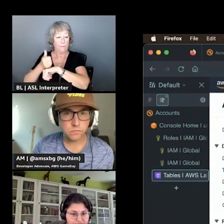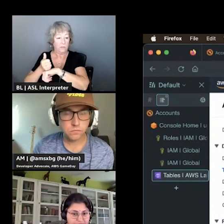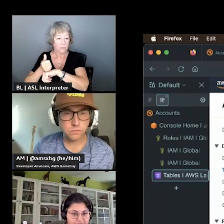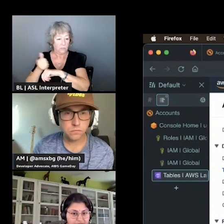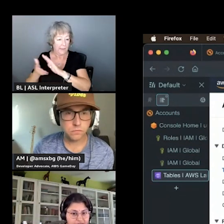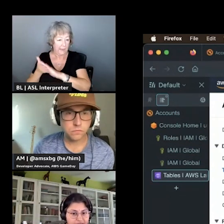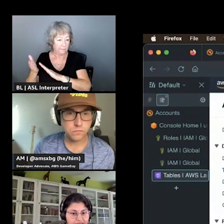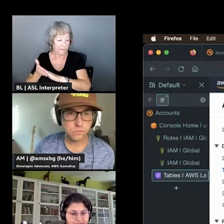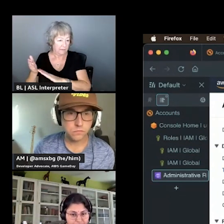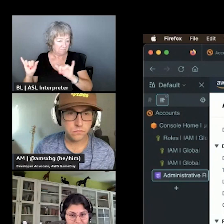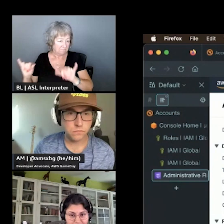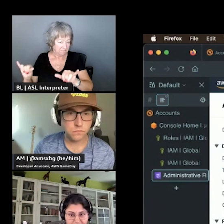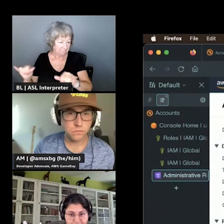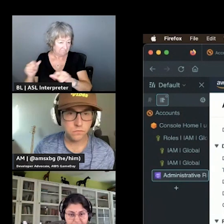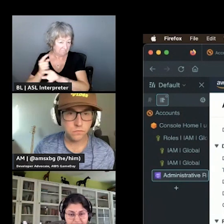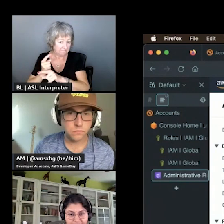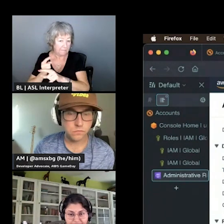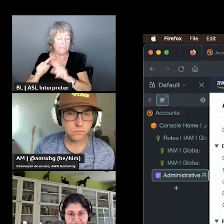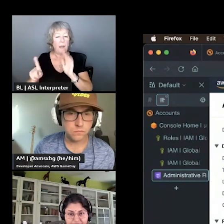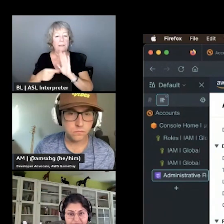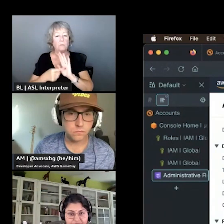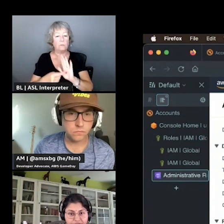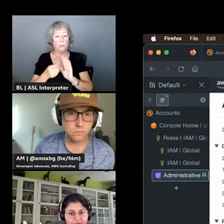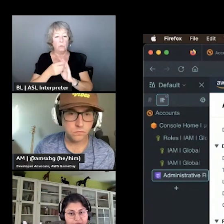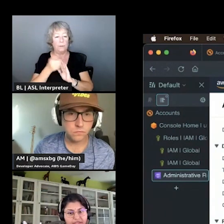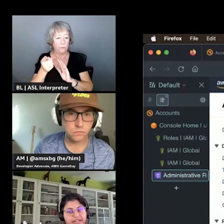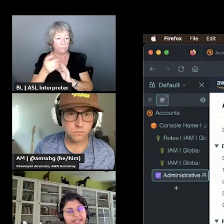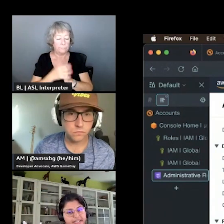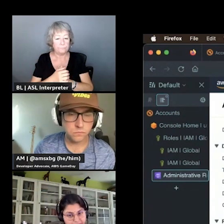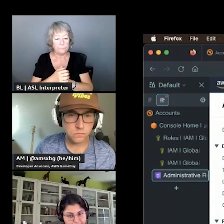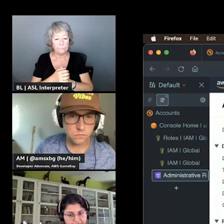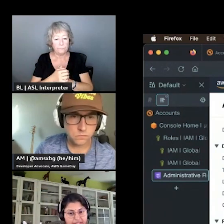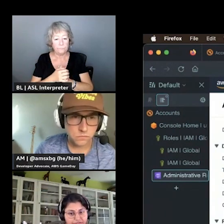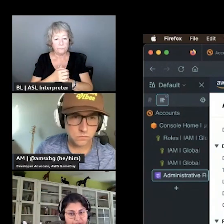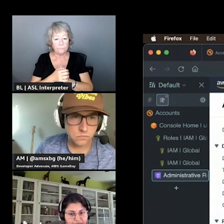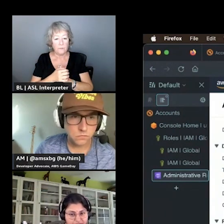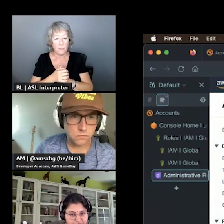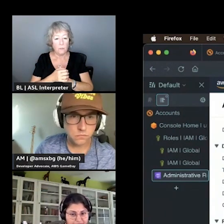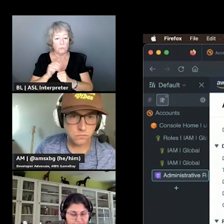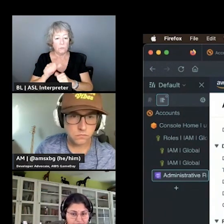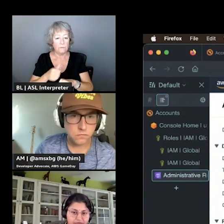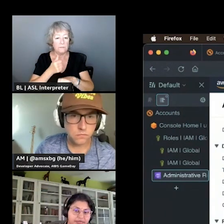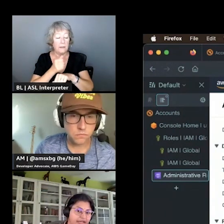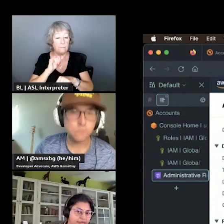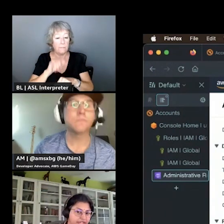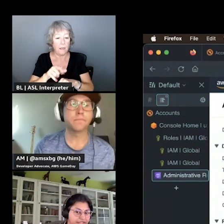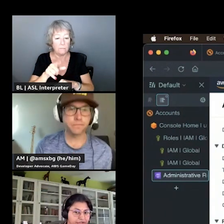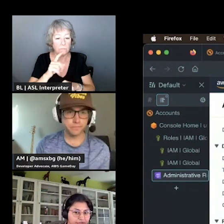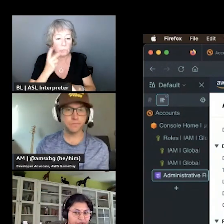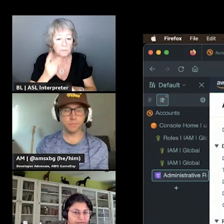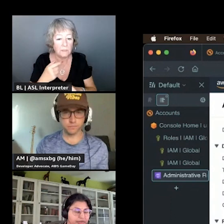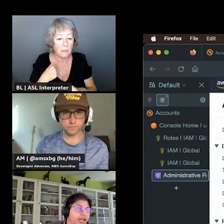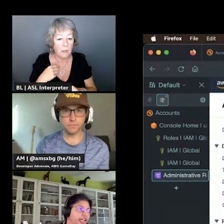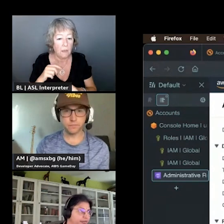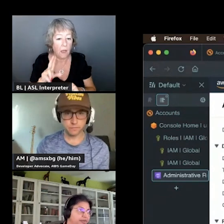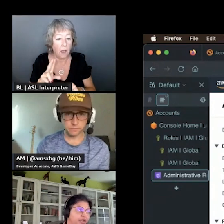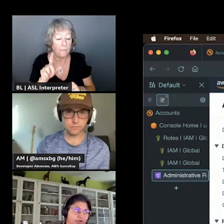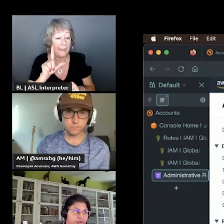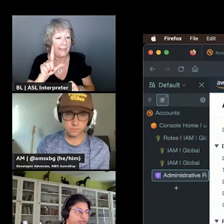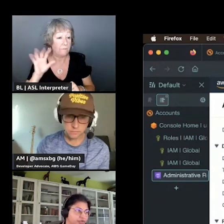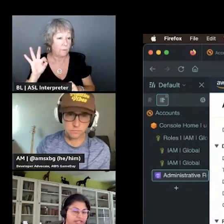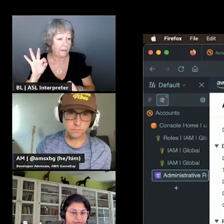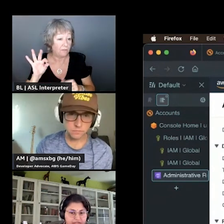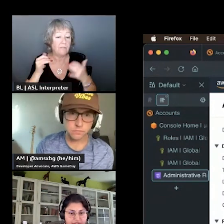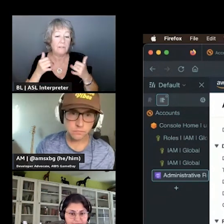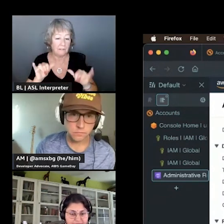lake formation admin. Can show that here. So I have created a separate lake formation admin role, but I am continuing to use my IAM admin